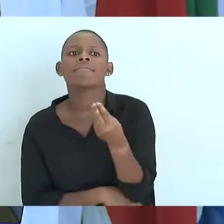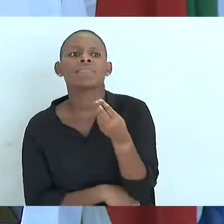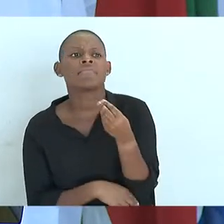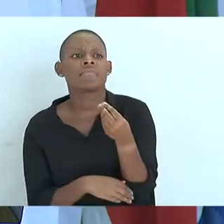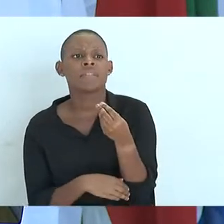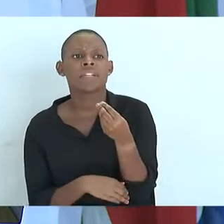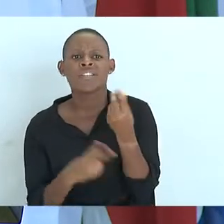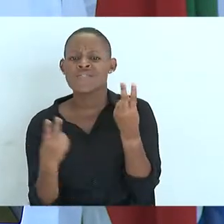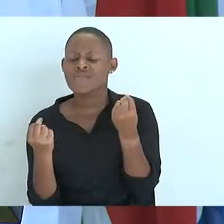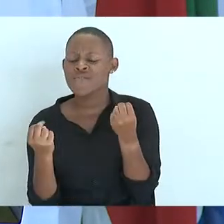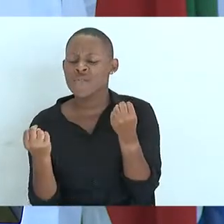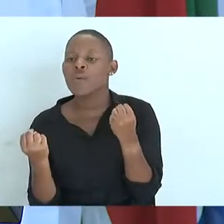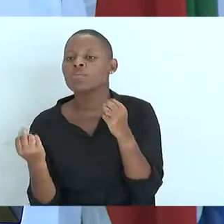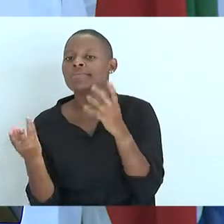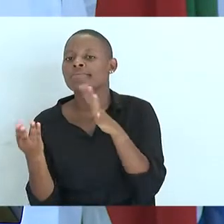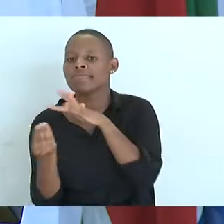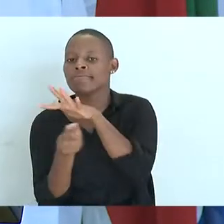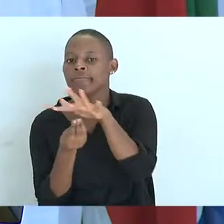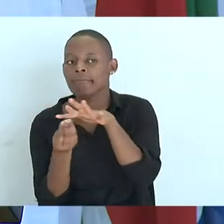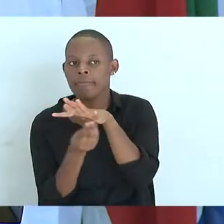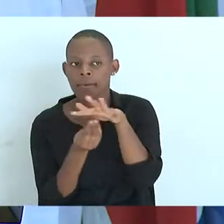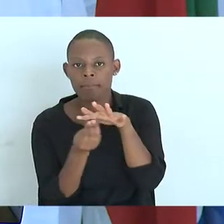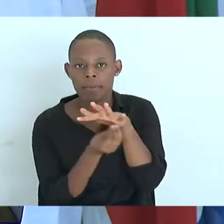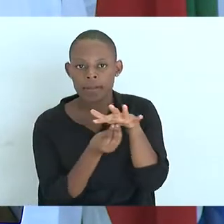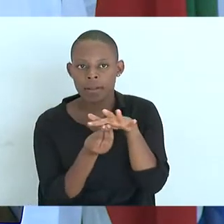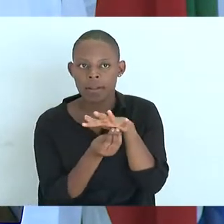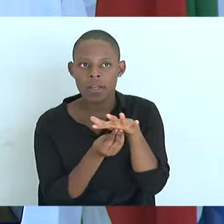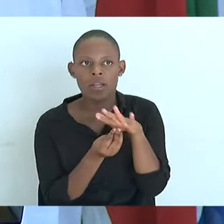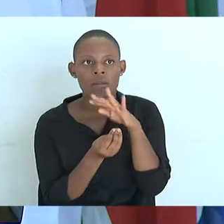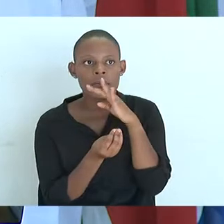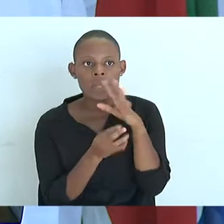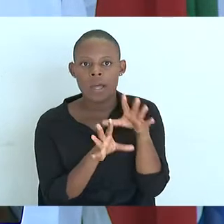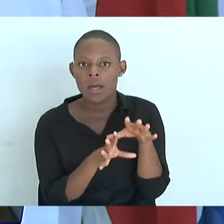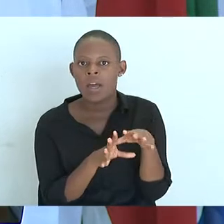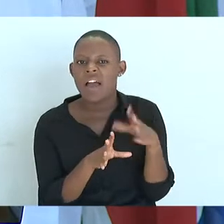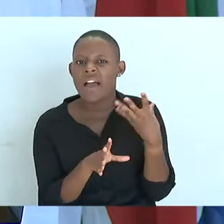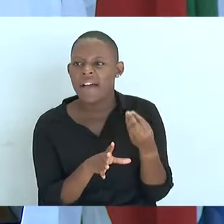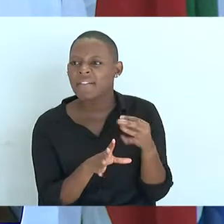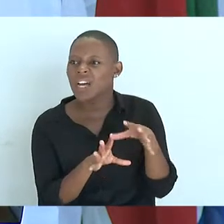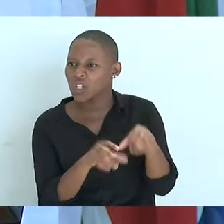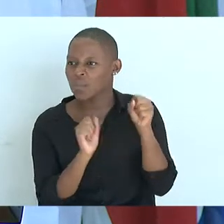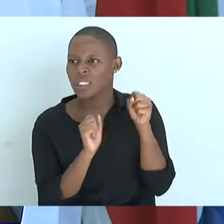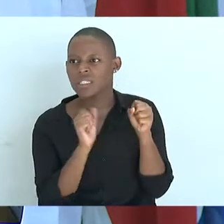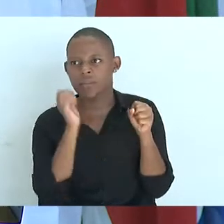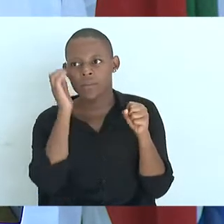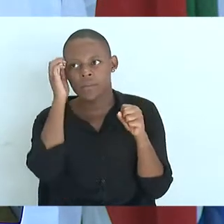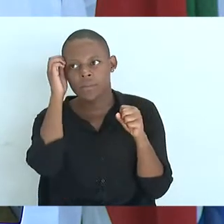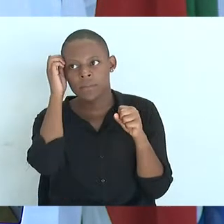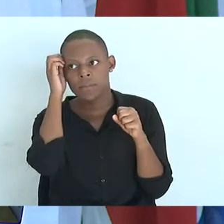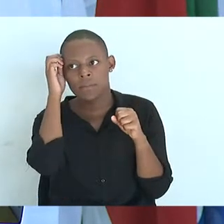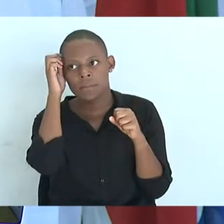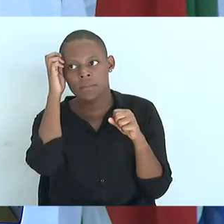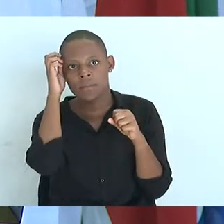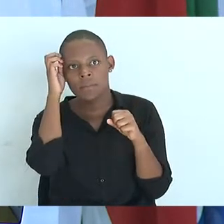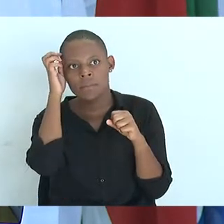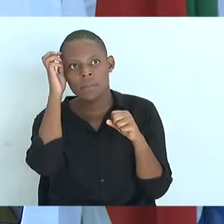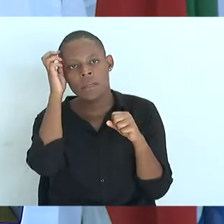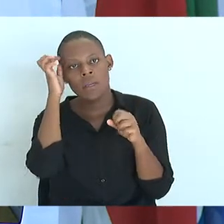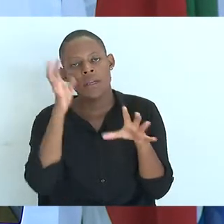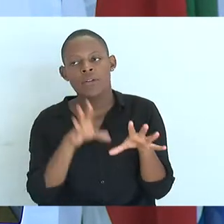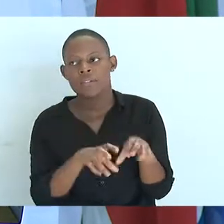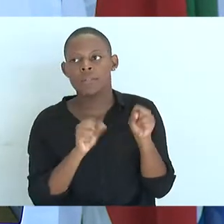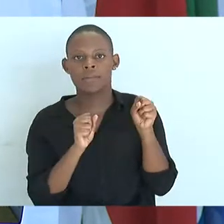new families we have adopted as social development in